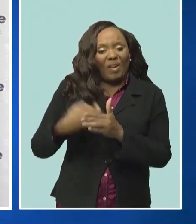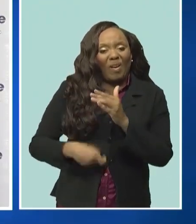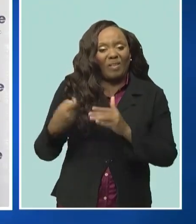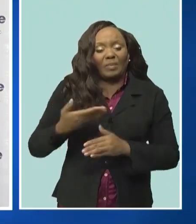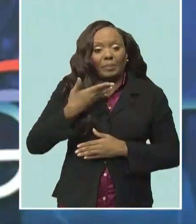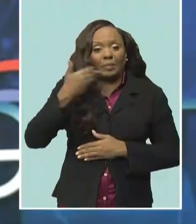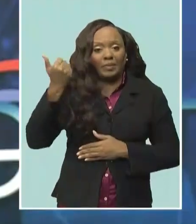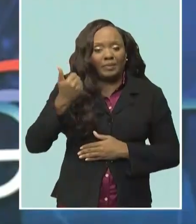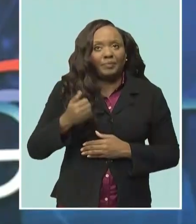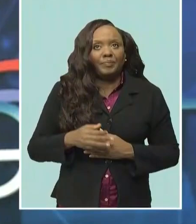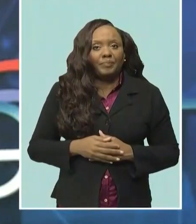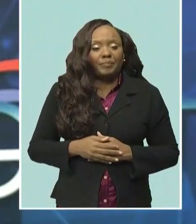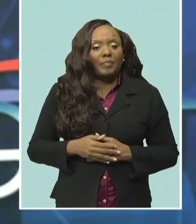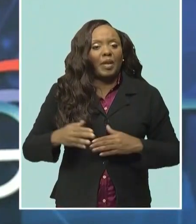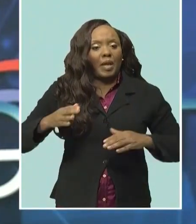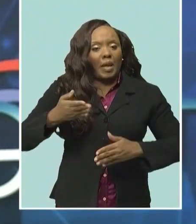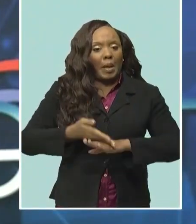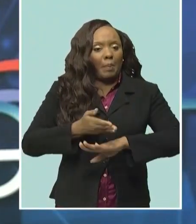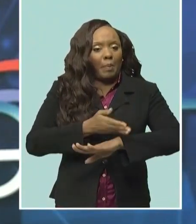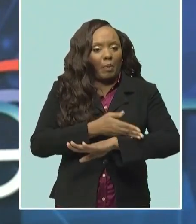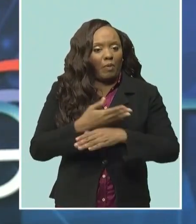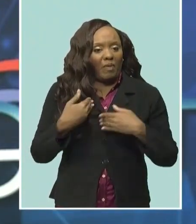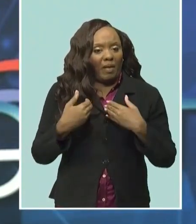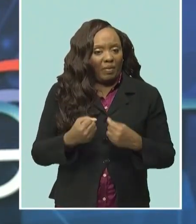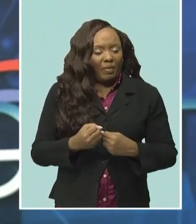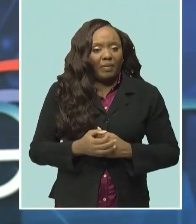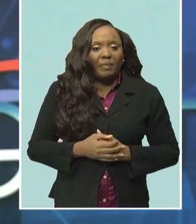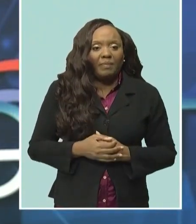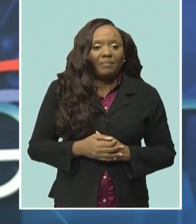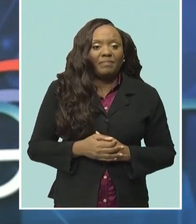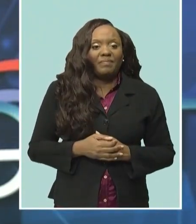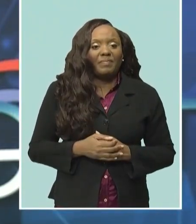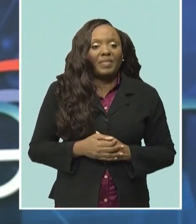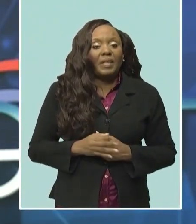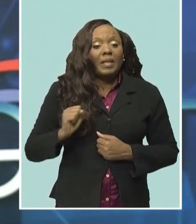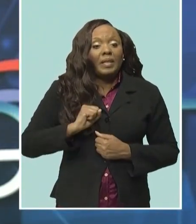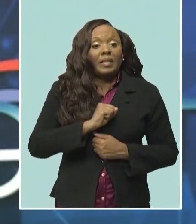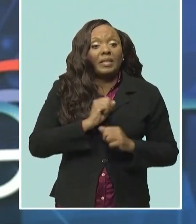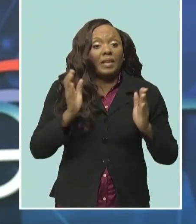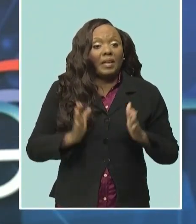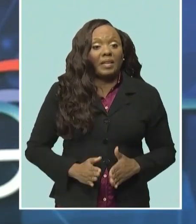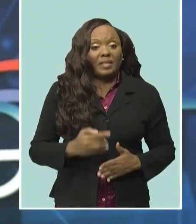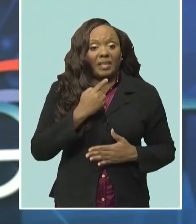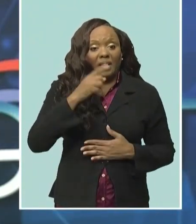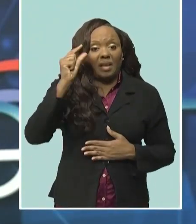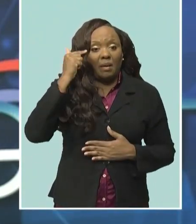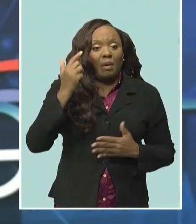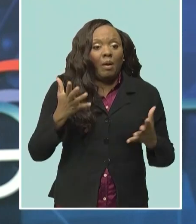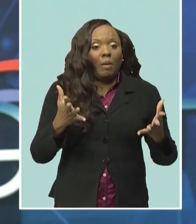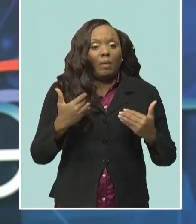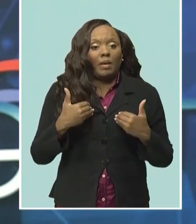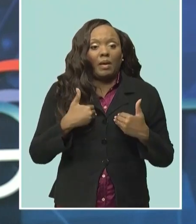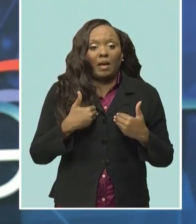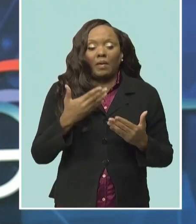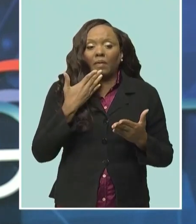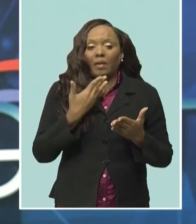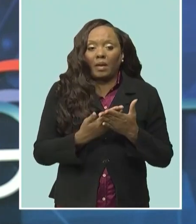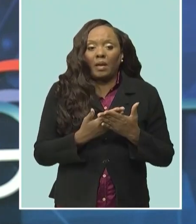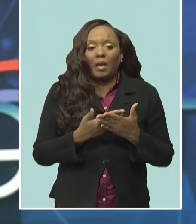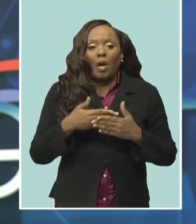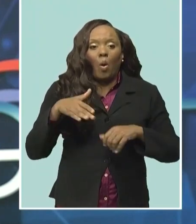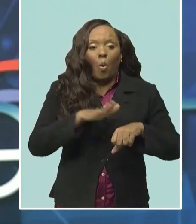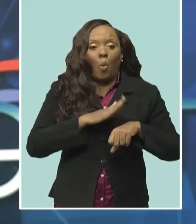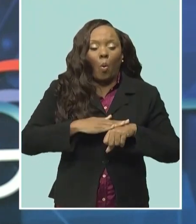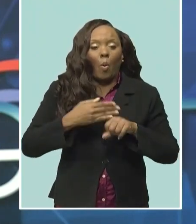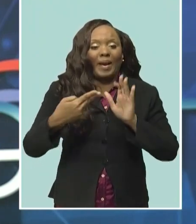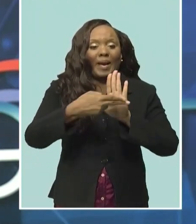system. Senator Cummins also reiterated government's commitment to introducing front-of-package warning labels, which